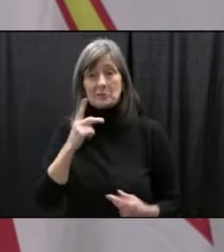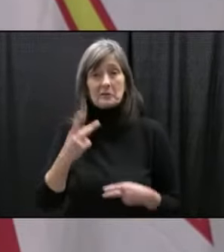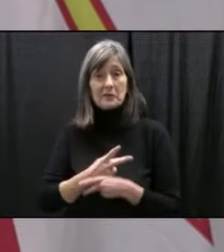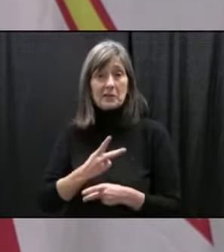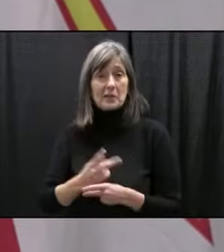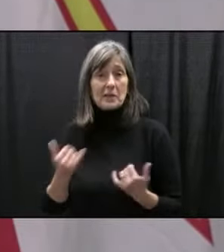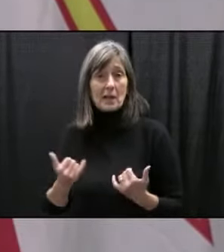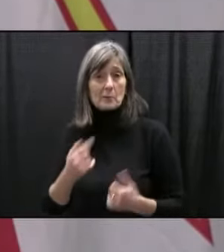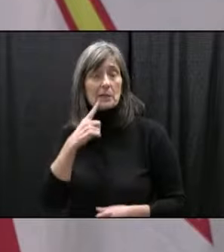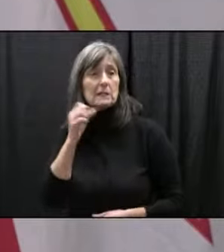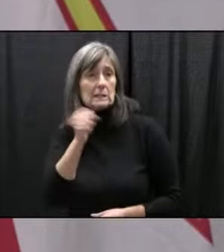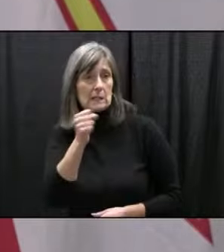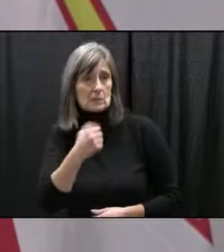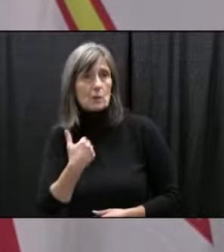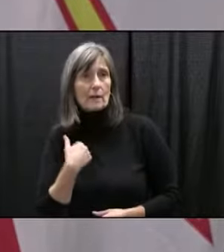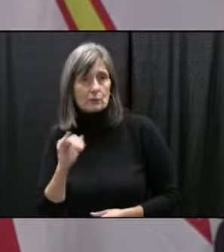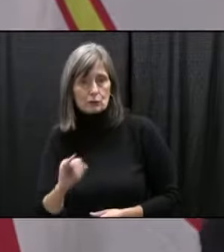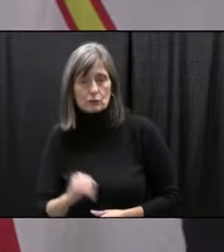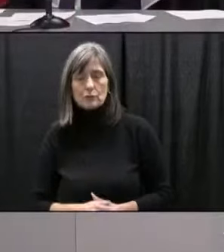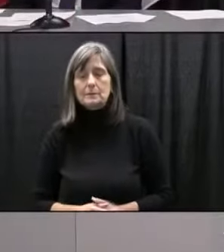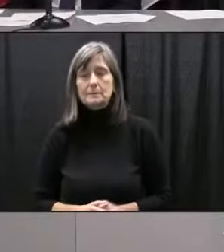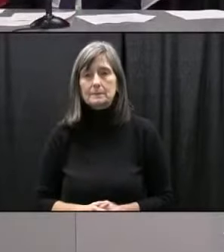is yes, we do.